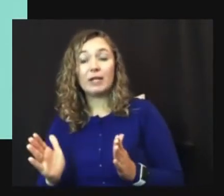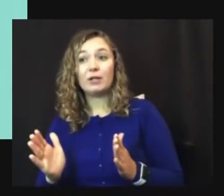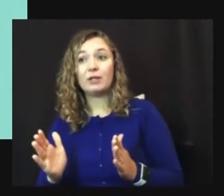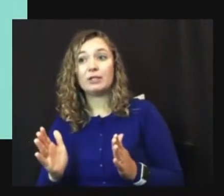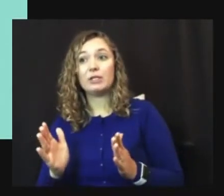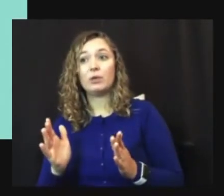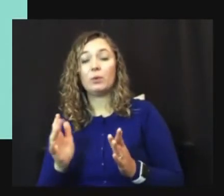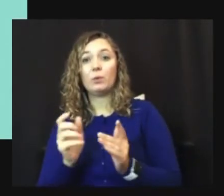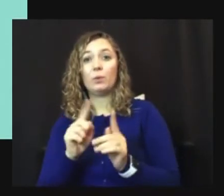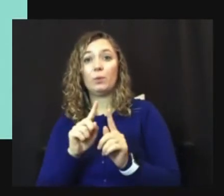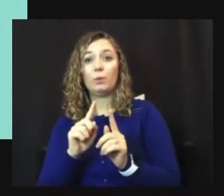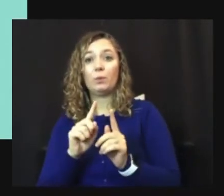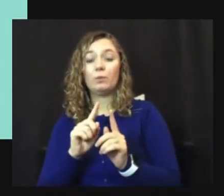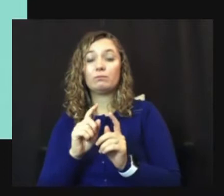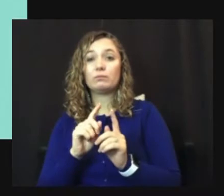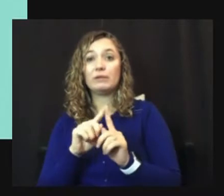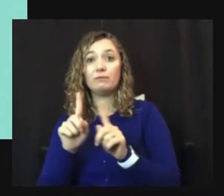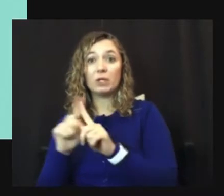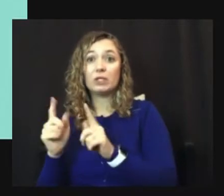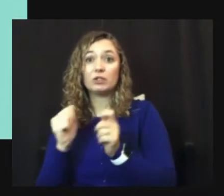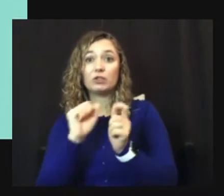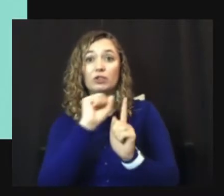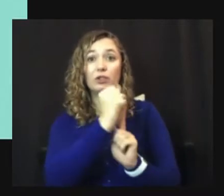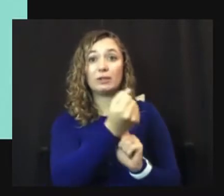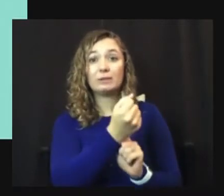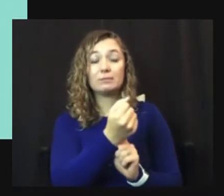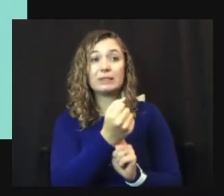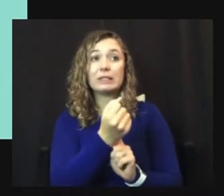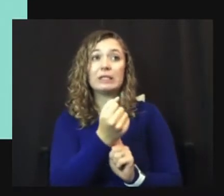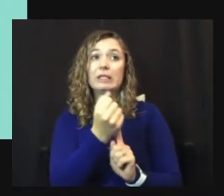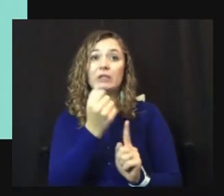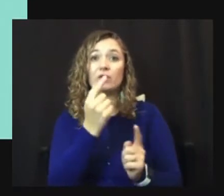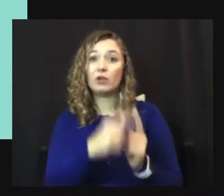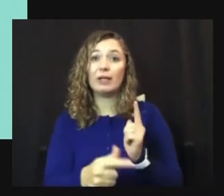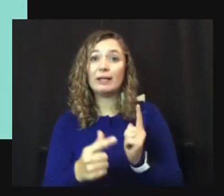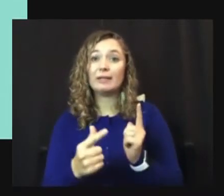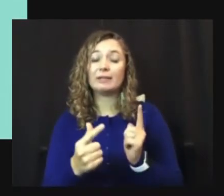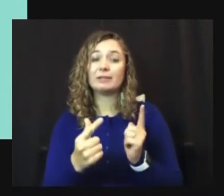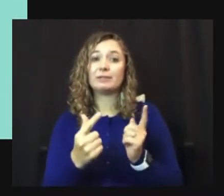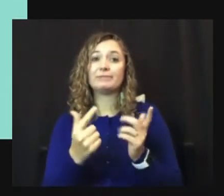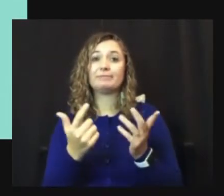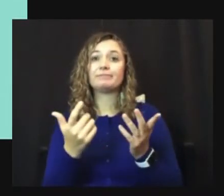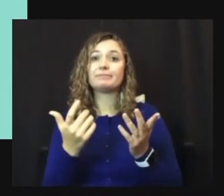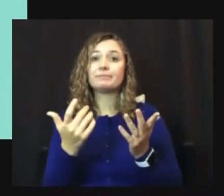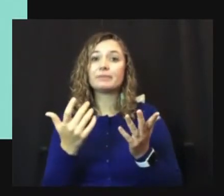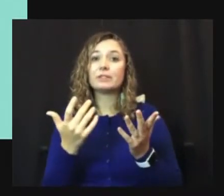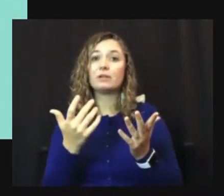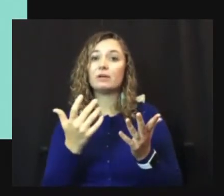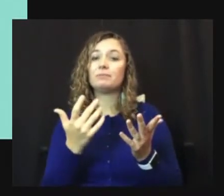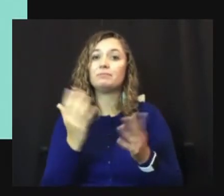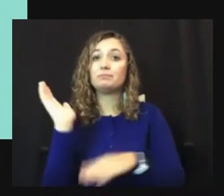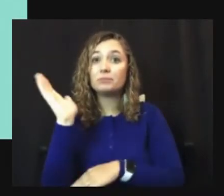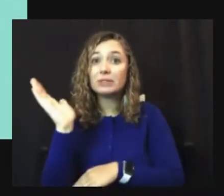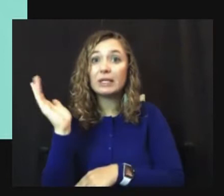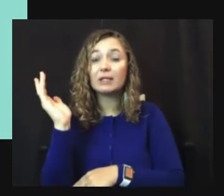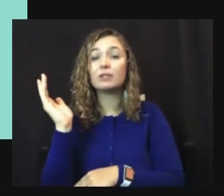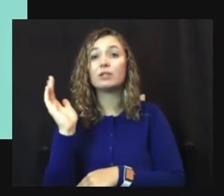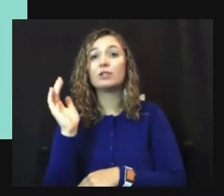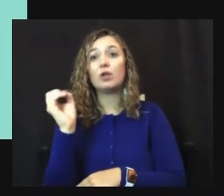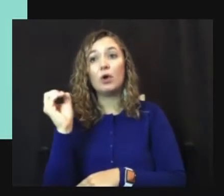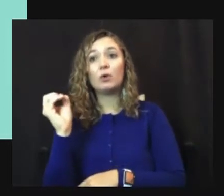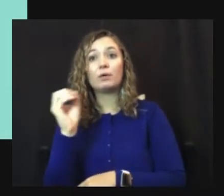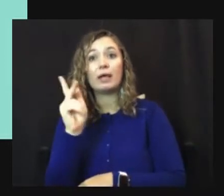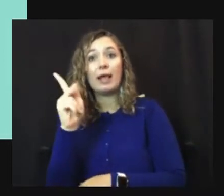circumstances that they had to drop out. And so Kate and I filled this slot, and then